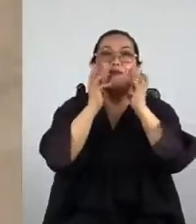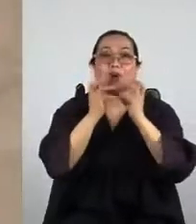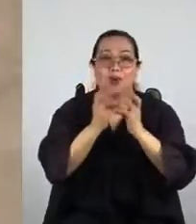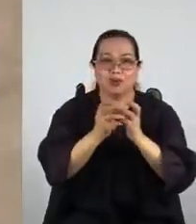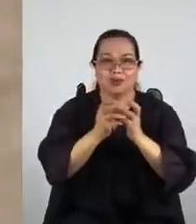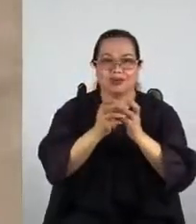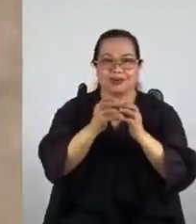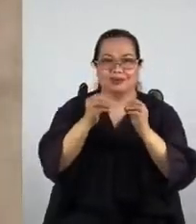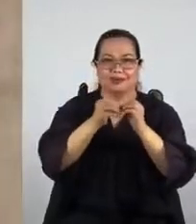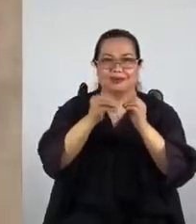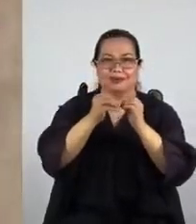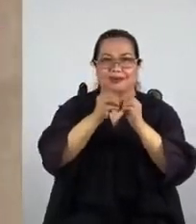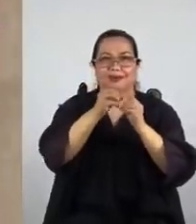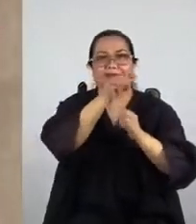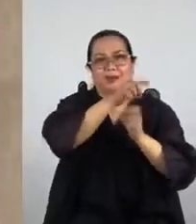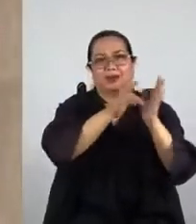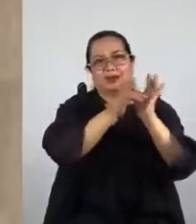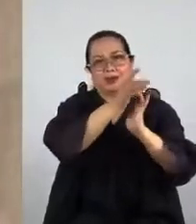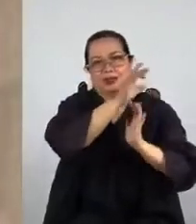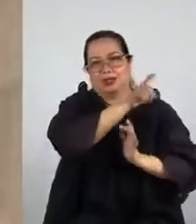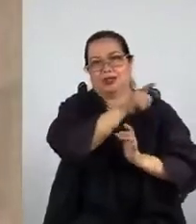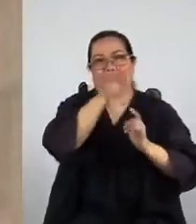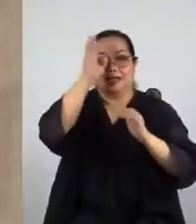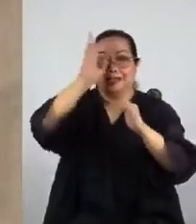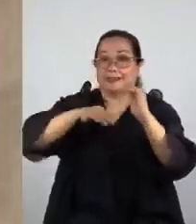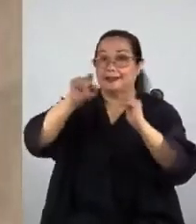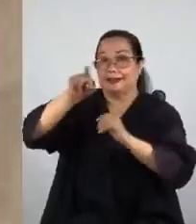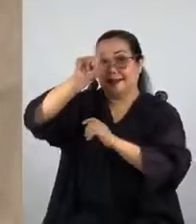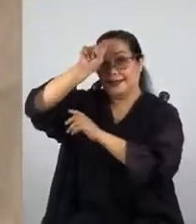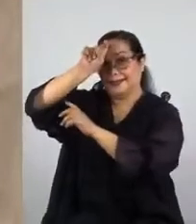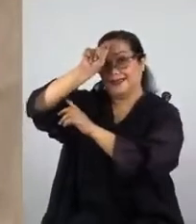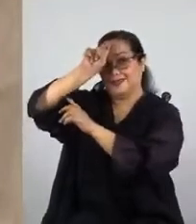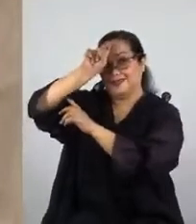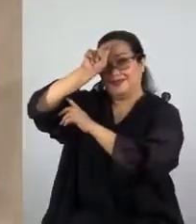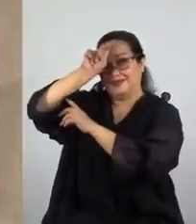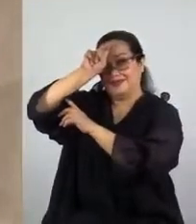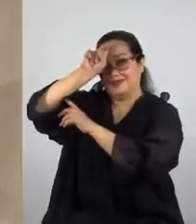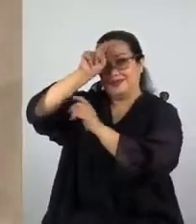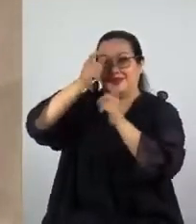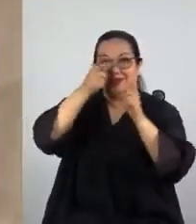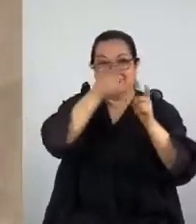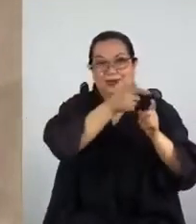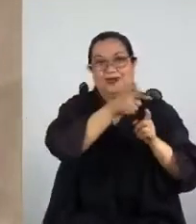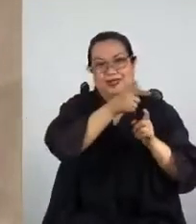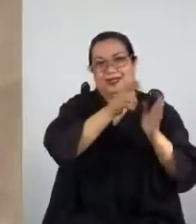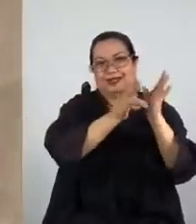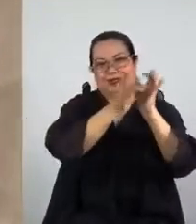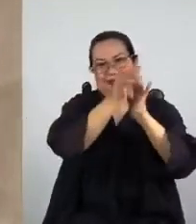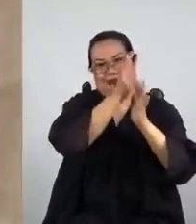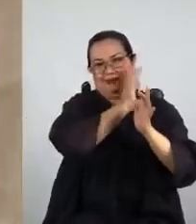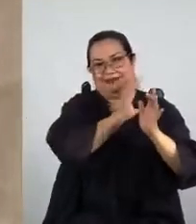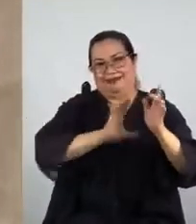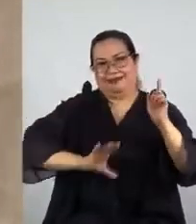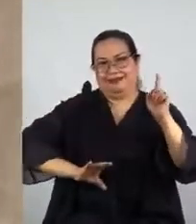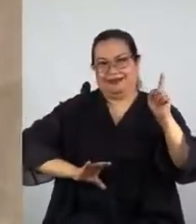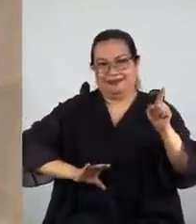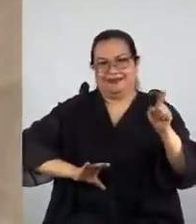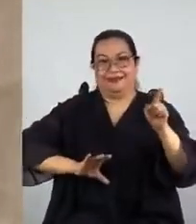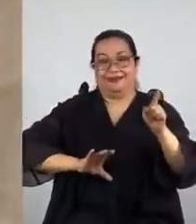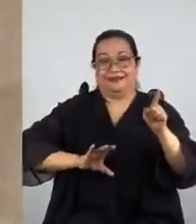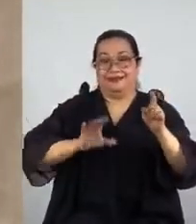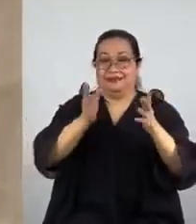wealth than the treasures of Egypt, for he was looking to the reward. Perhaps